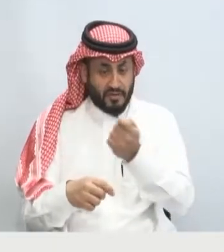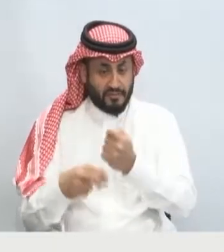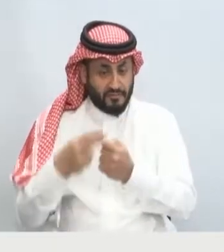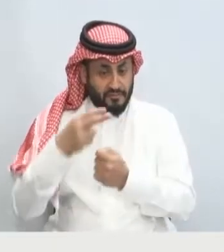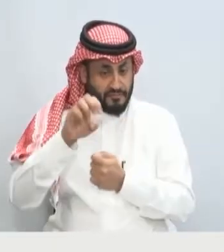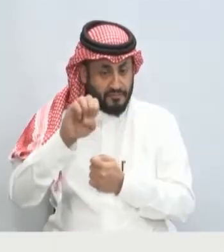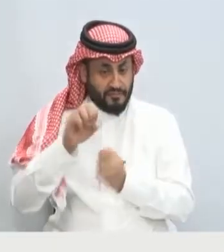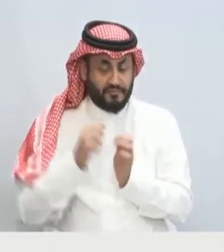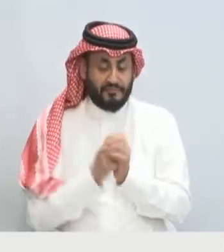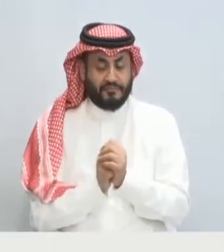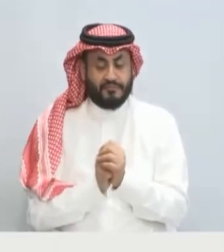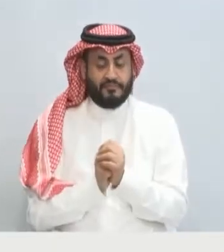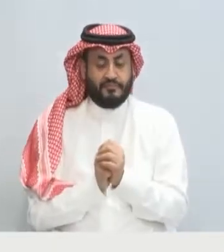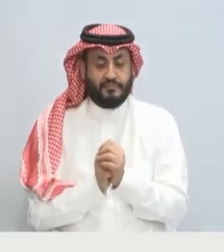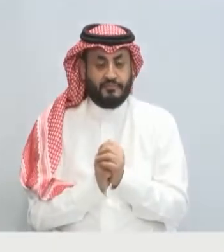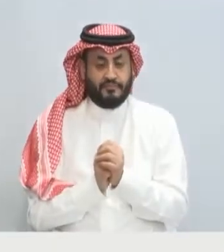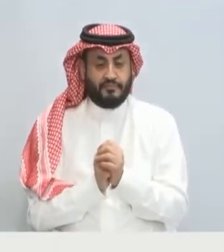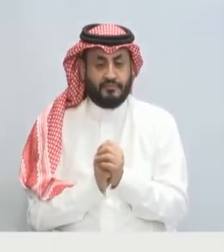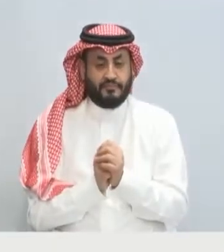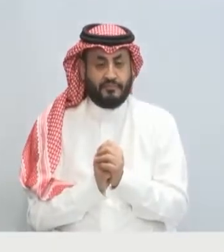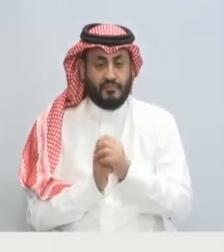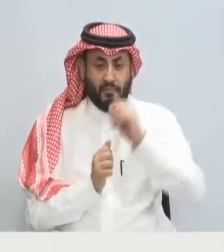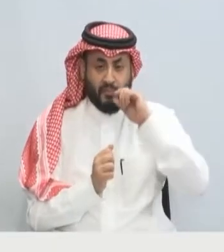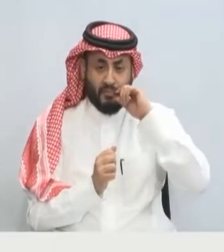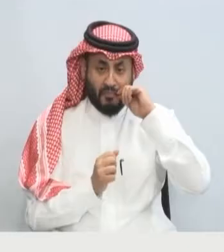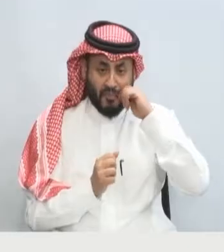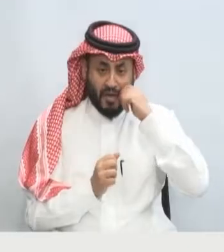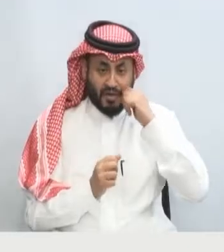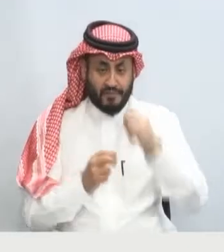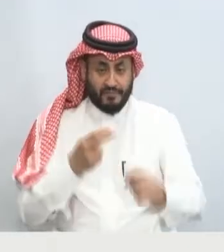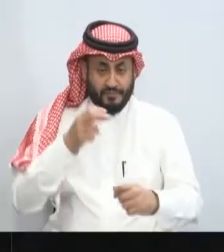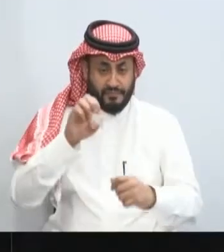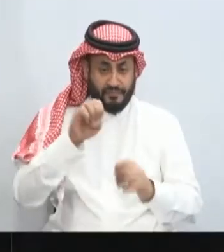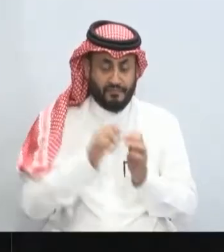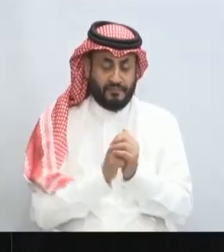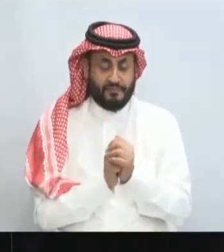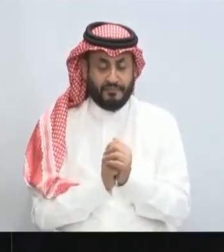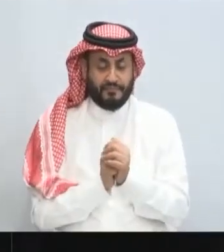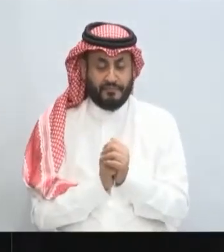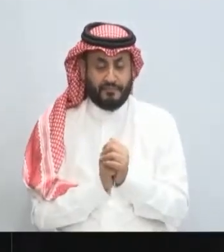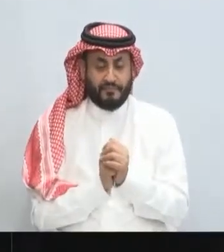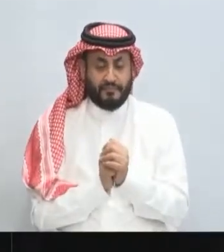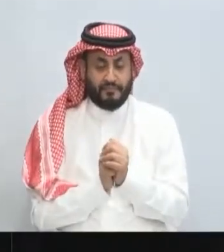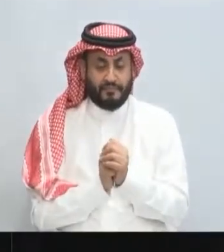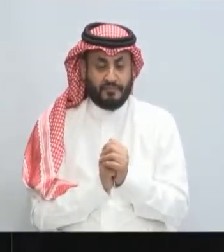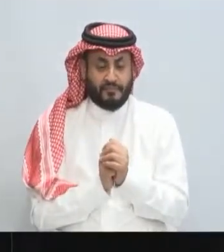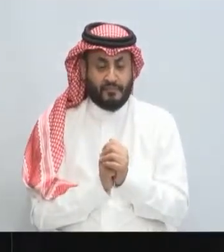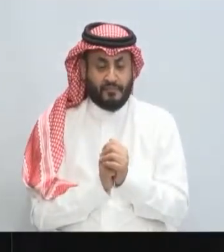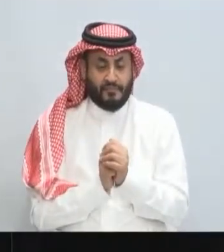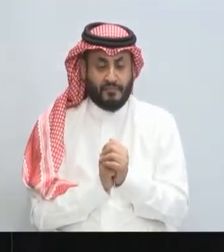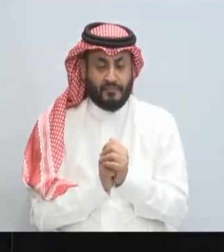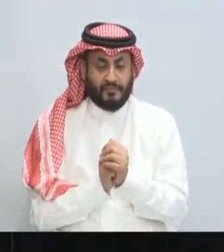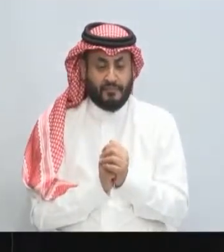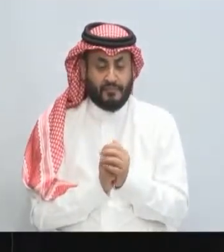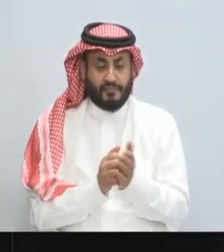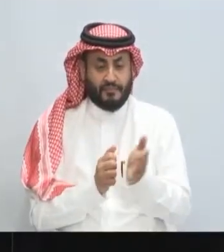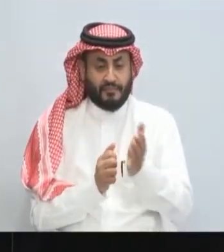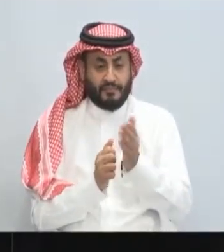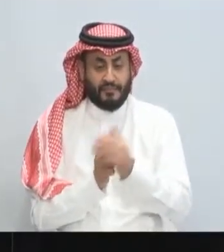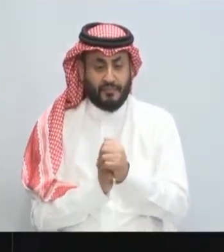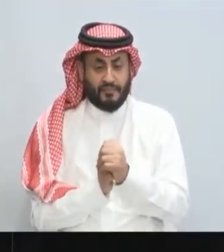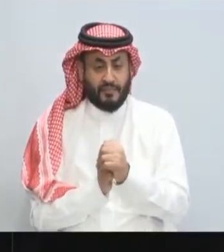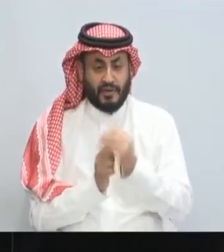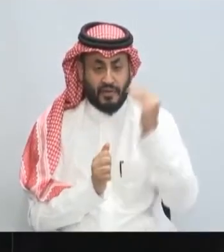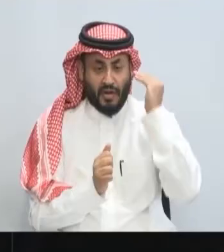that person is a man or a boy, we can say he is playing. And if